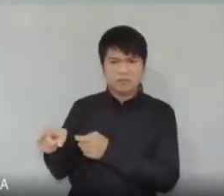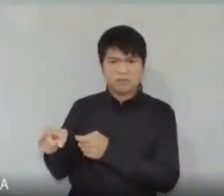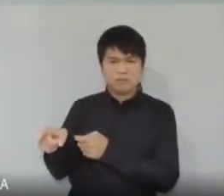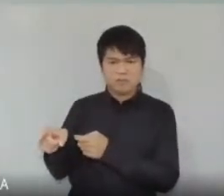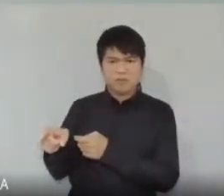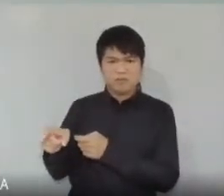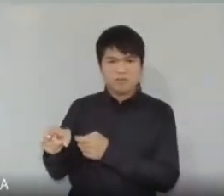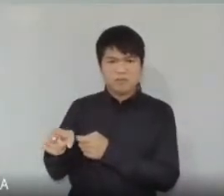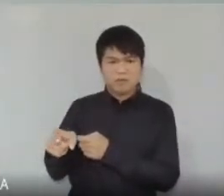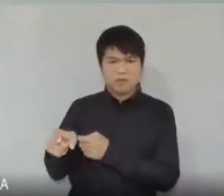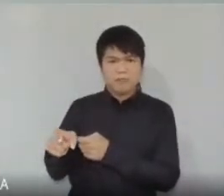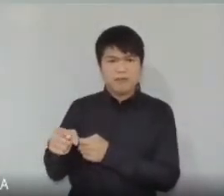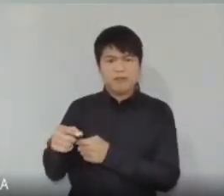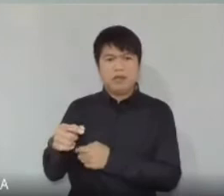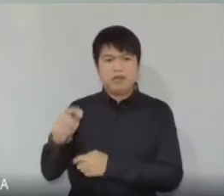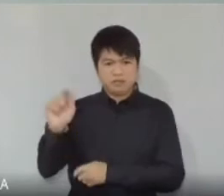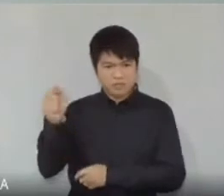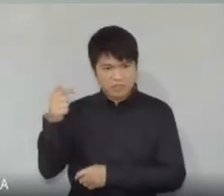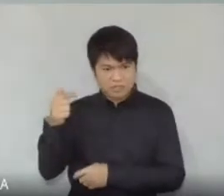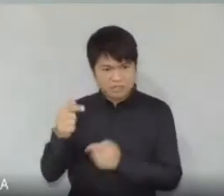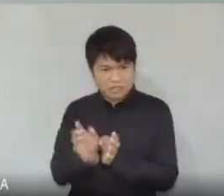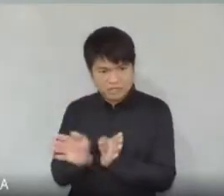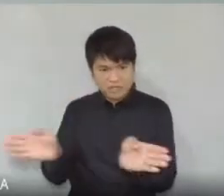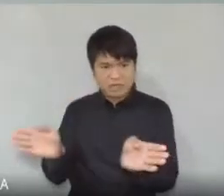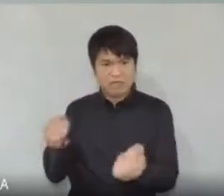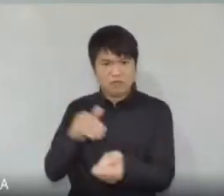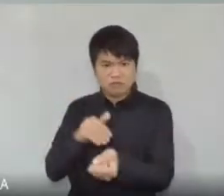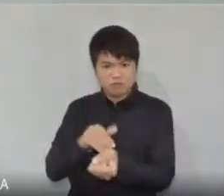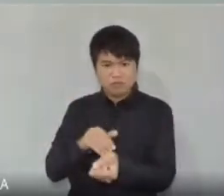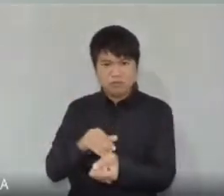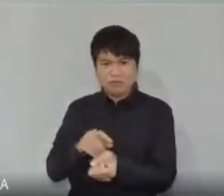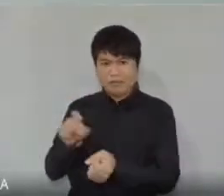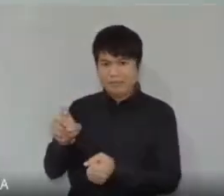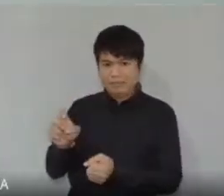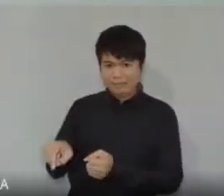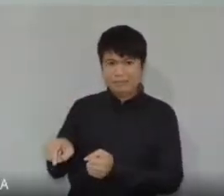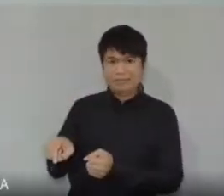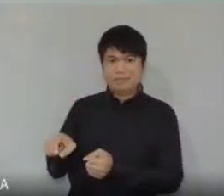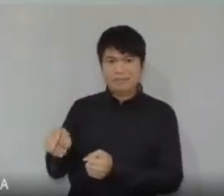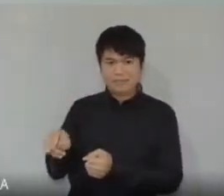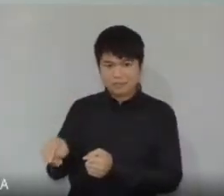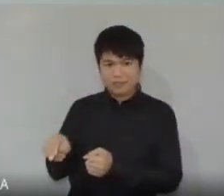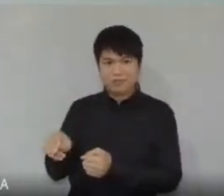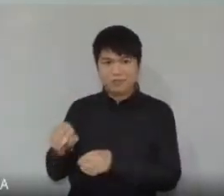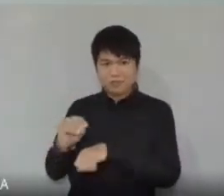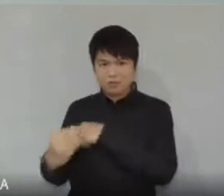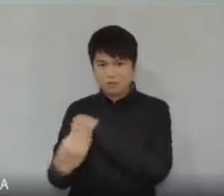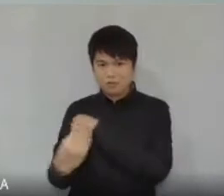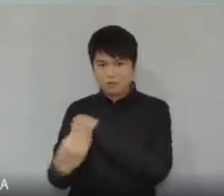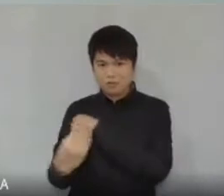specifically an obstetrician. And I've seen this through some form of telehealth or